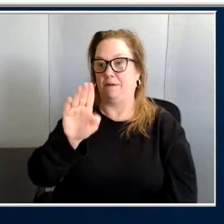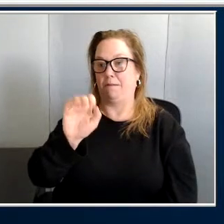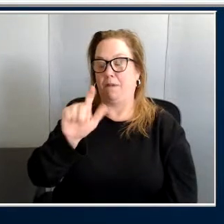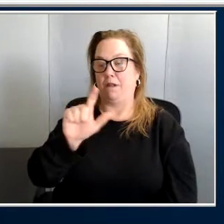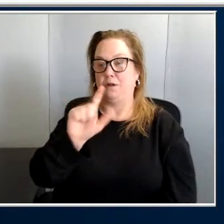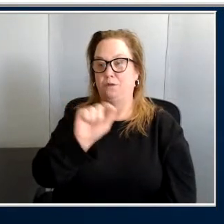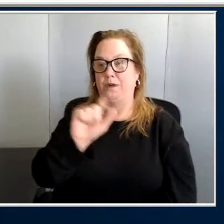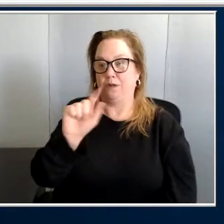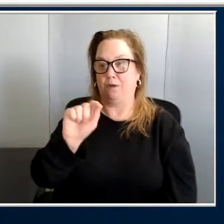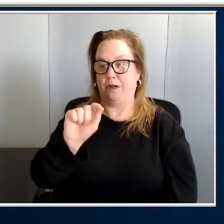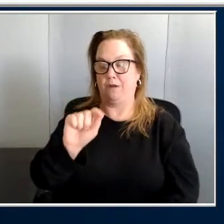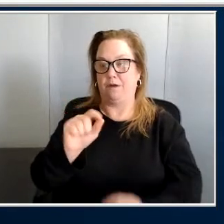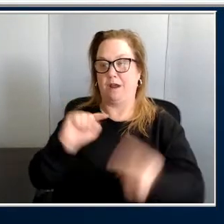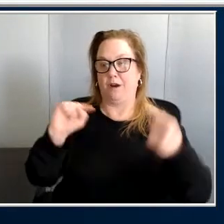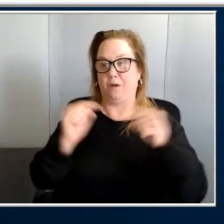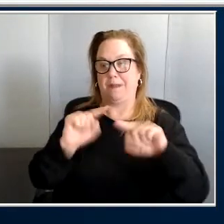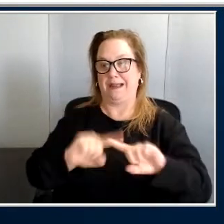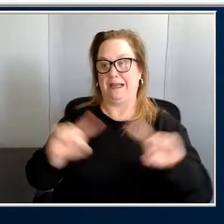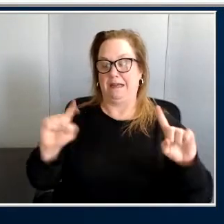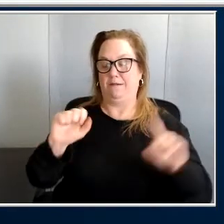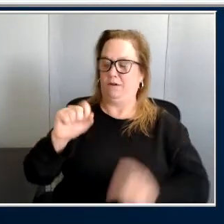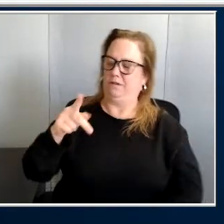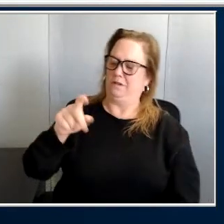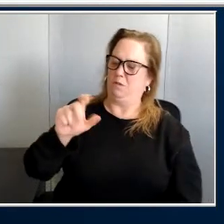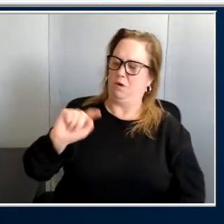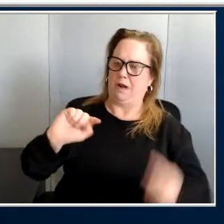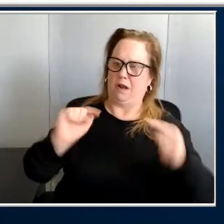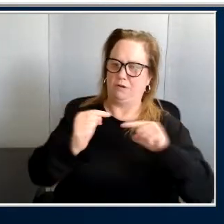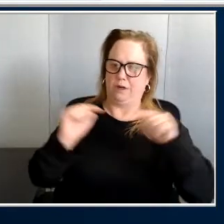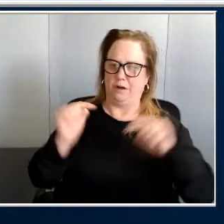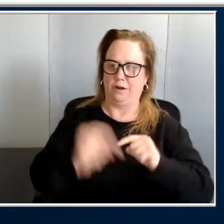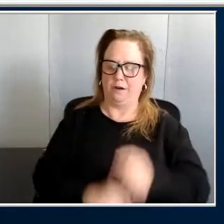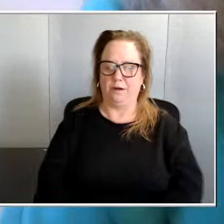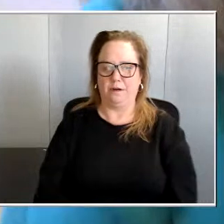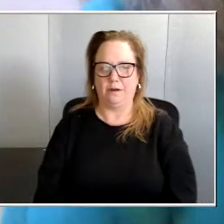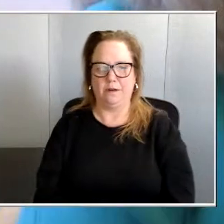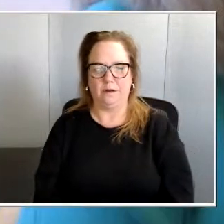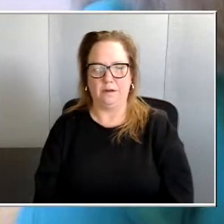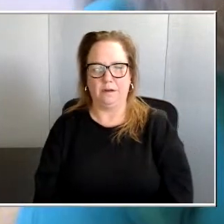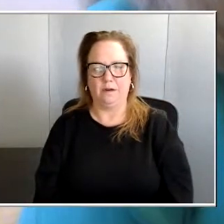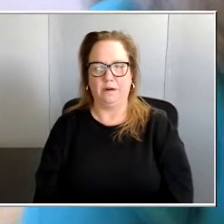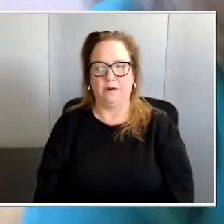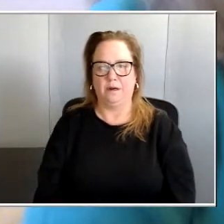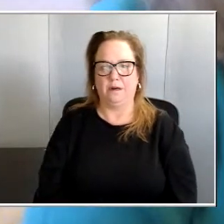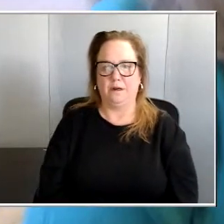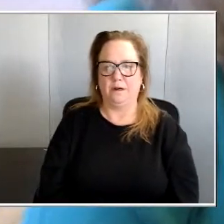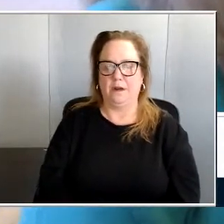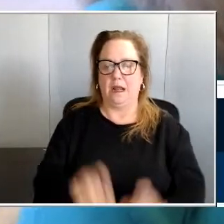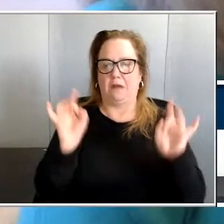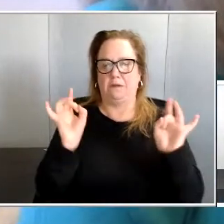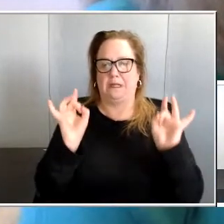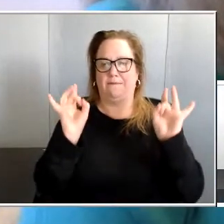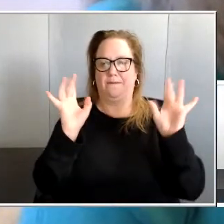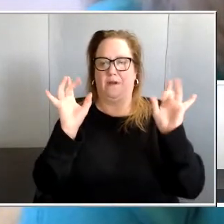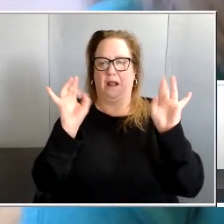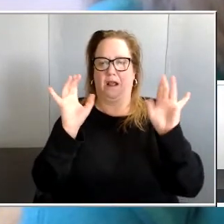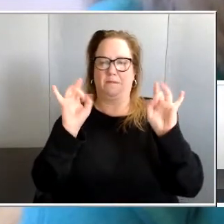different sport. How'd you get injured? I was at a volleyball